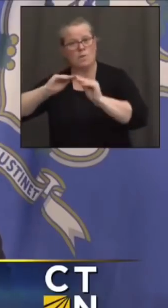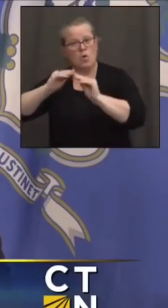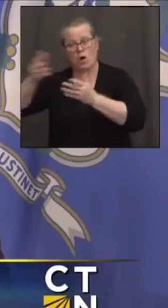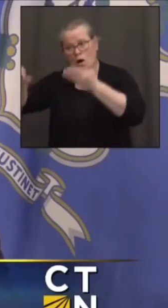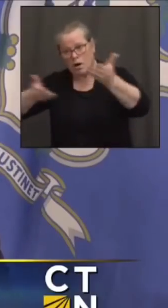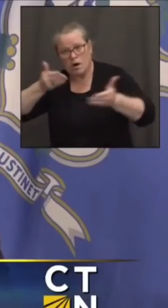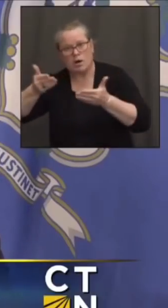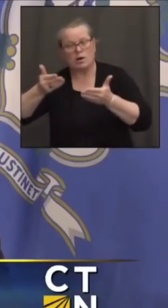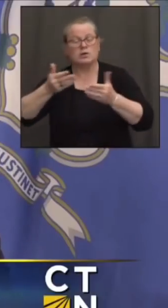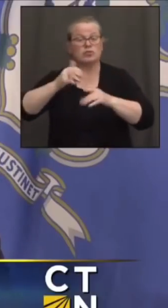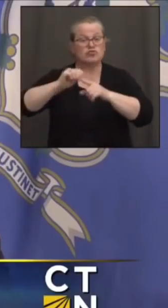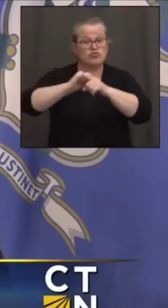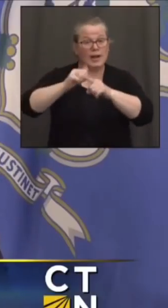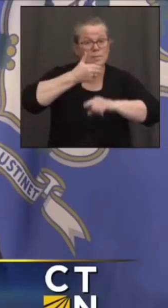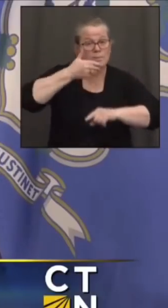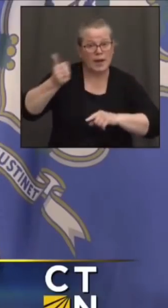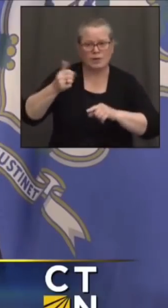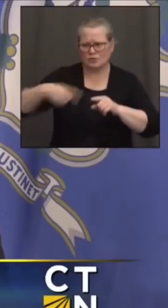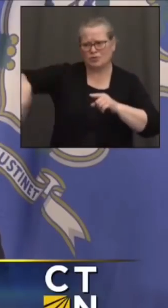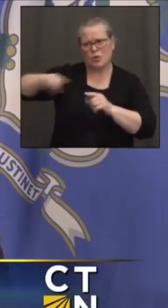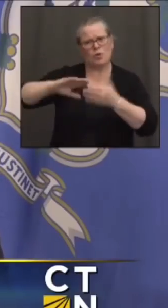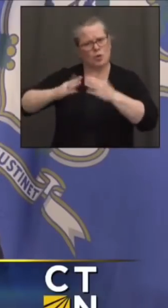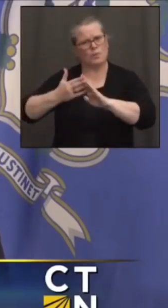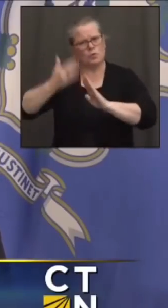our communities know that the police are there for them.